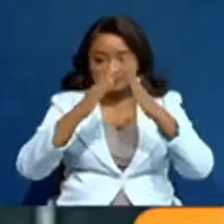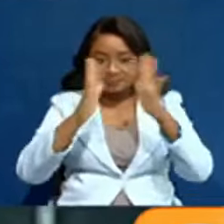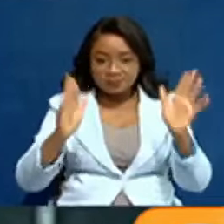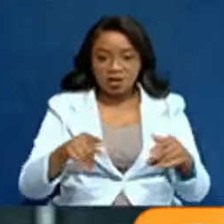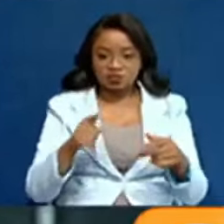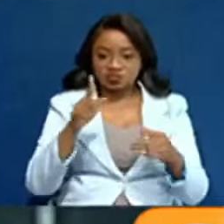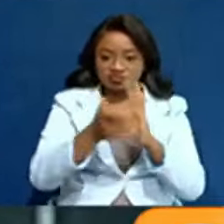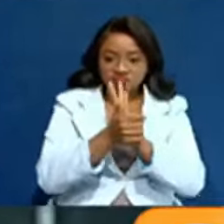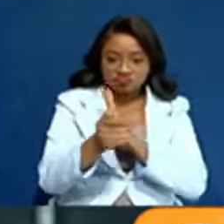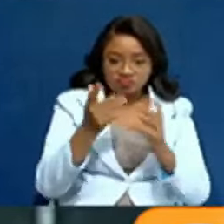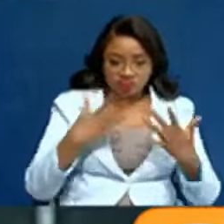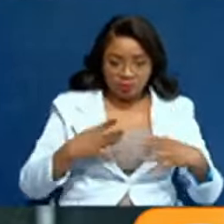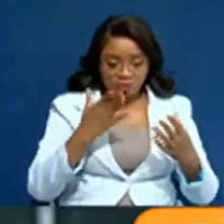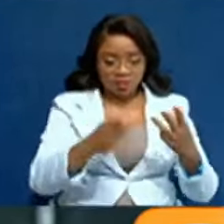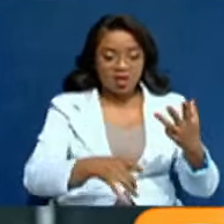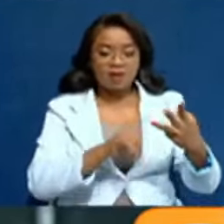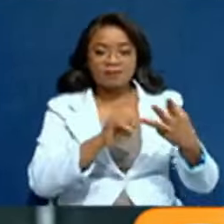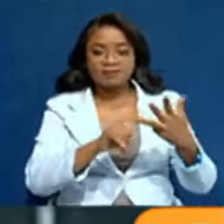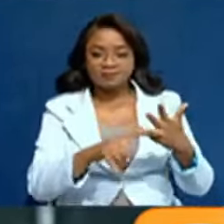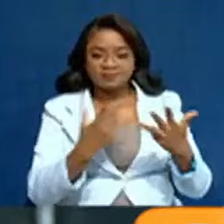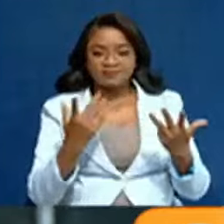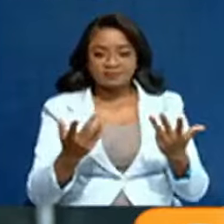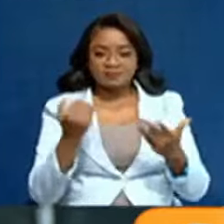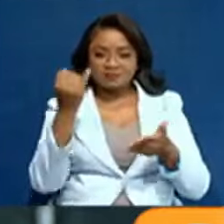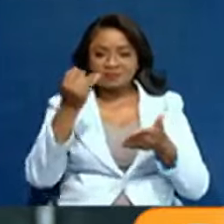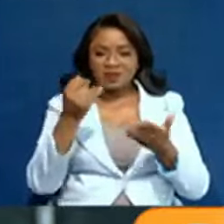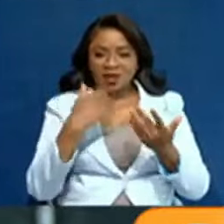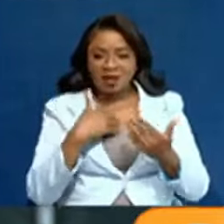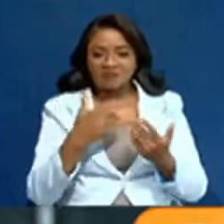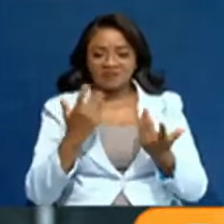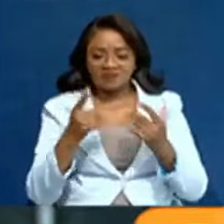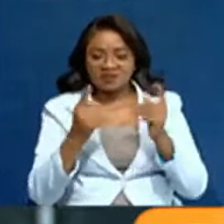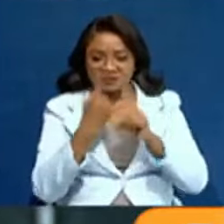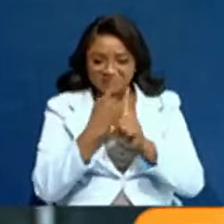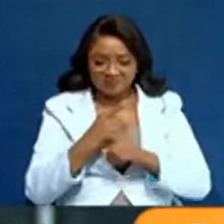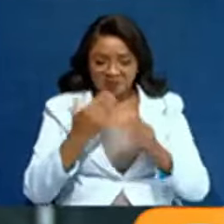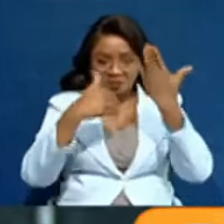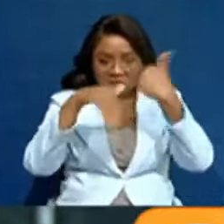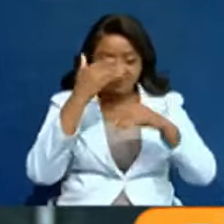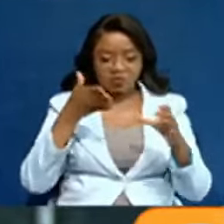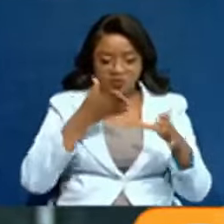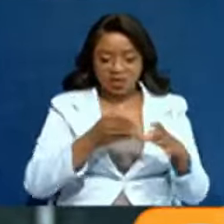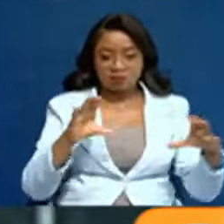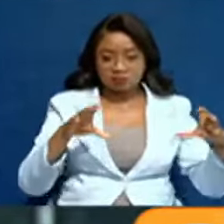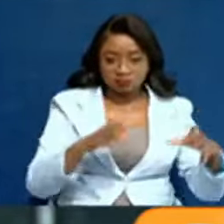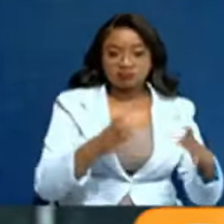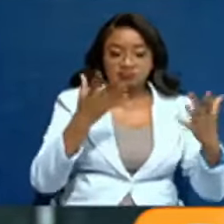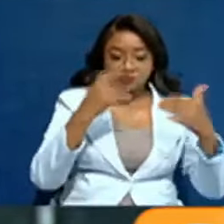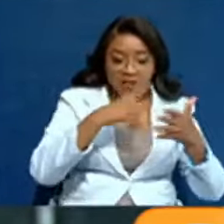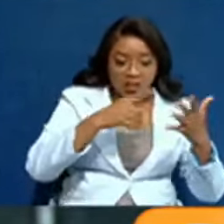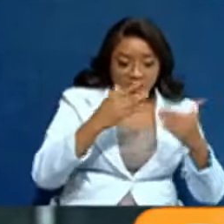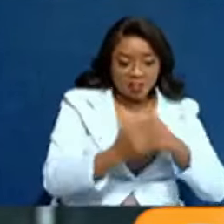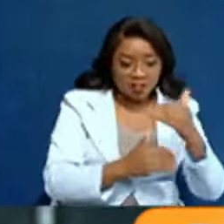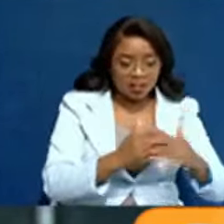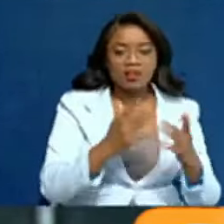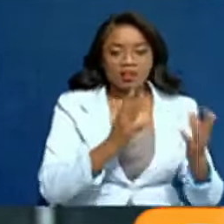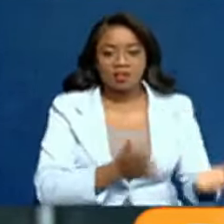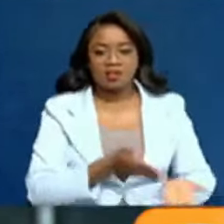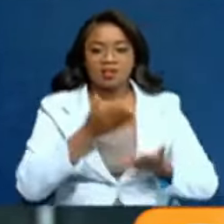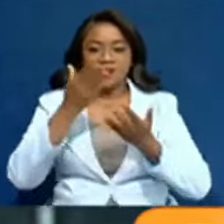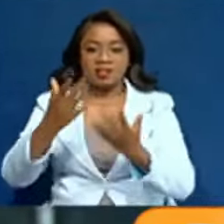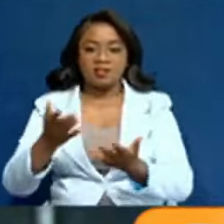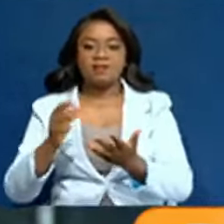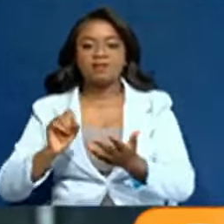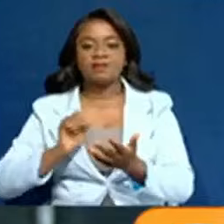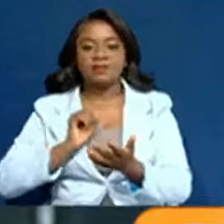the municipality to become a city. That then goes into the county assembly. That then comes to the Senate. The Senate does public participation. And once the Senate makes